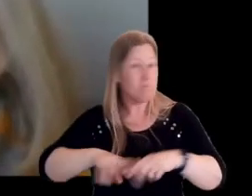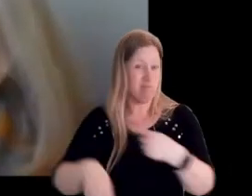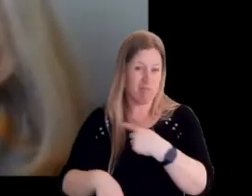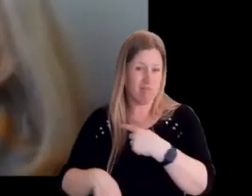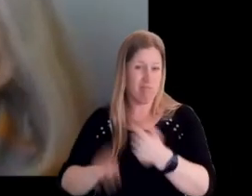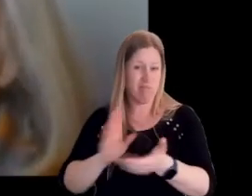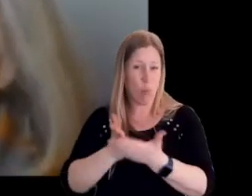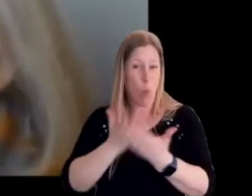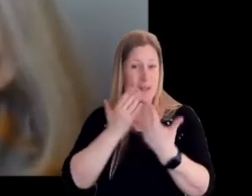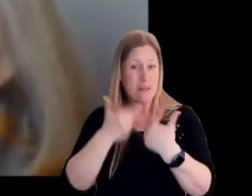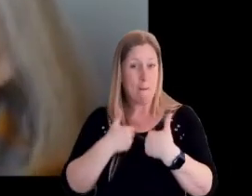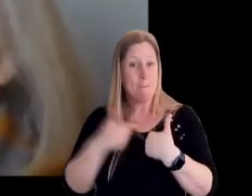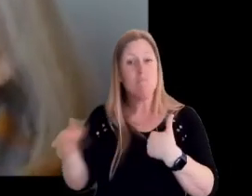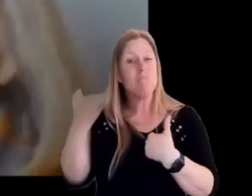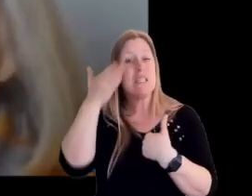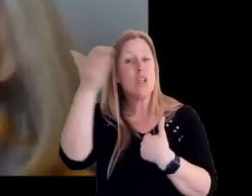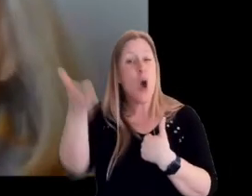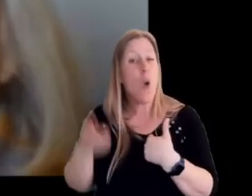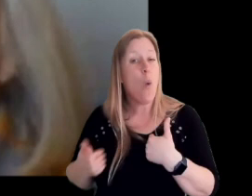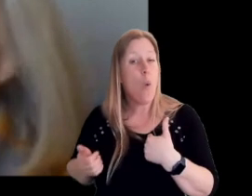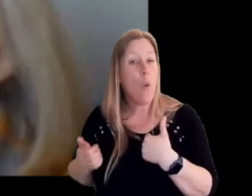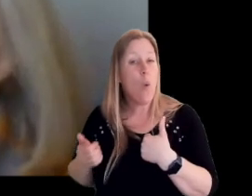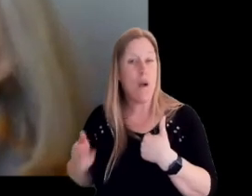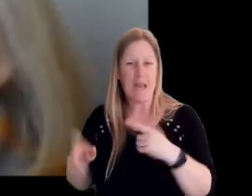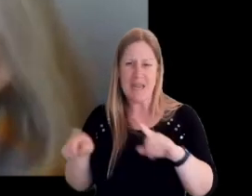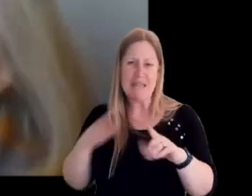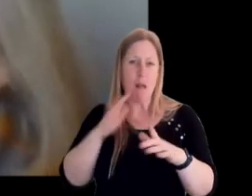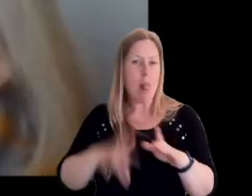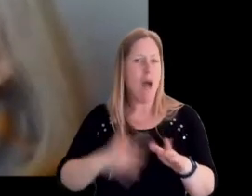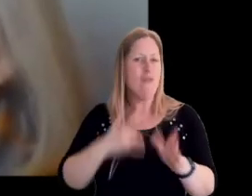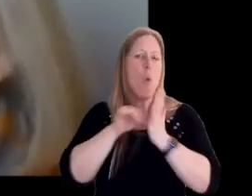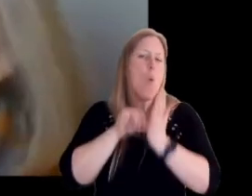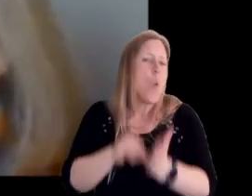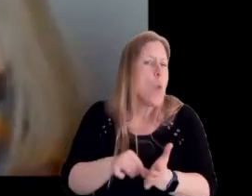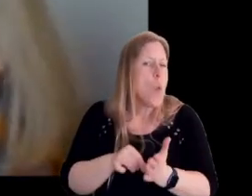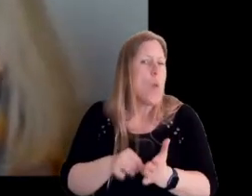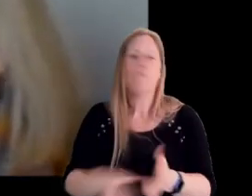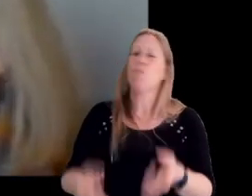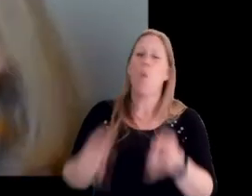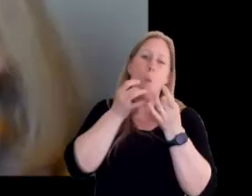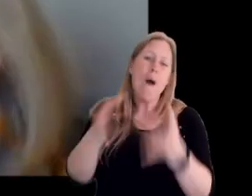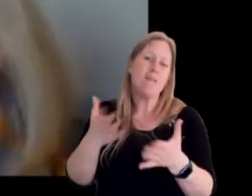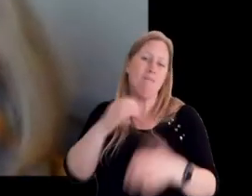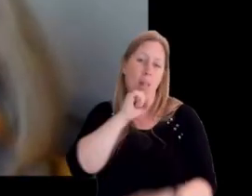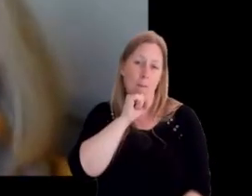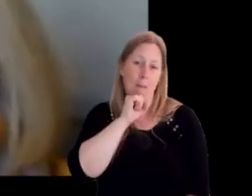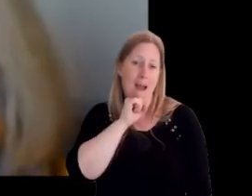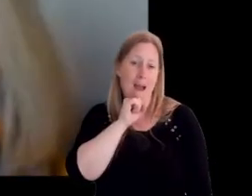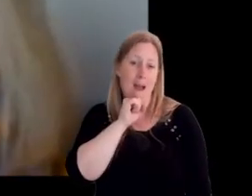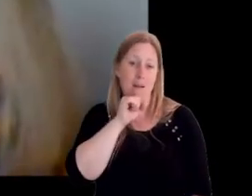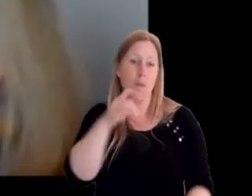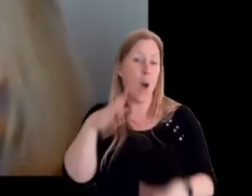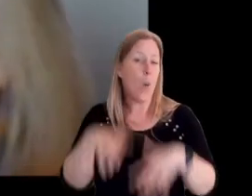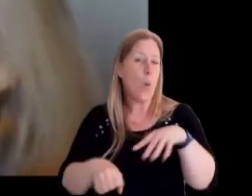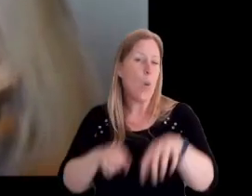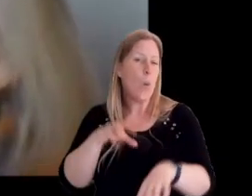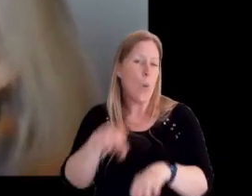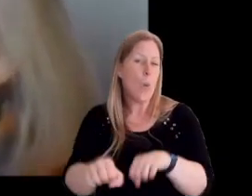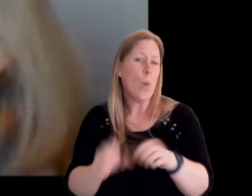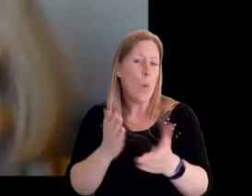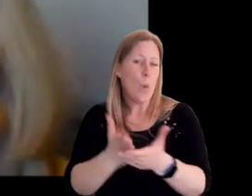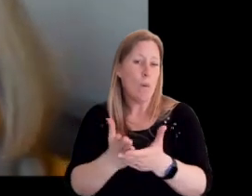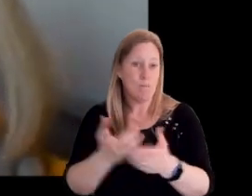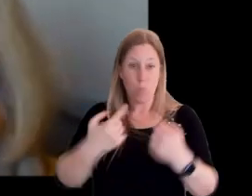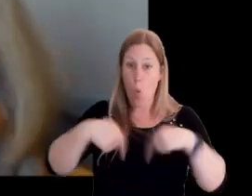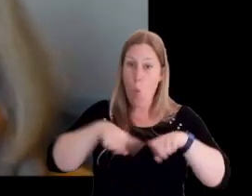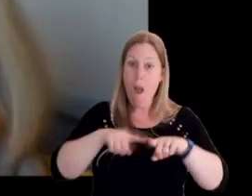dad. He was autistic and he never knew, and he had such a tough life. Wonderful man.